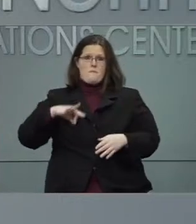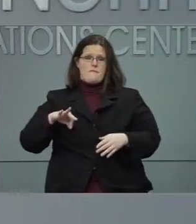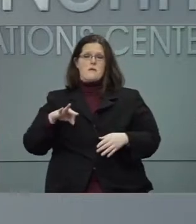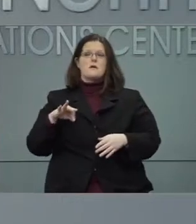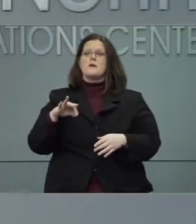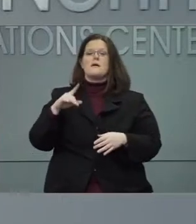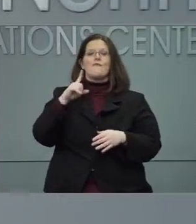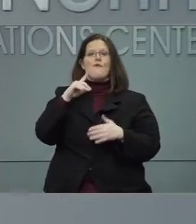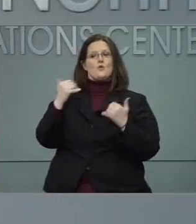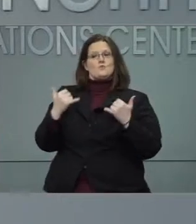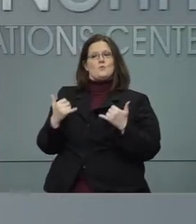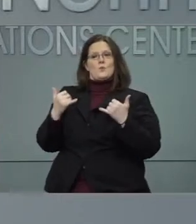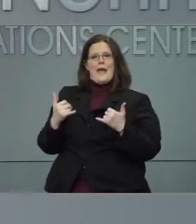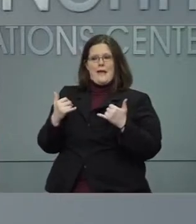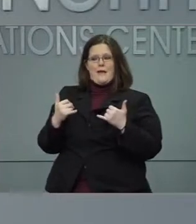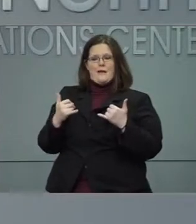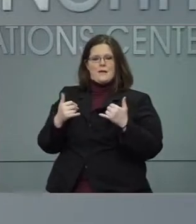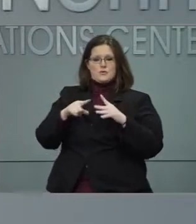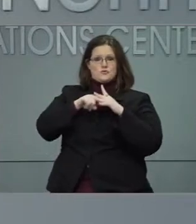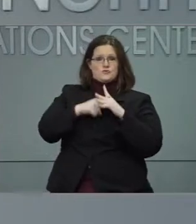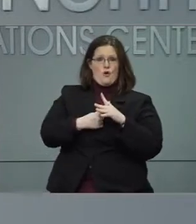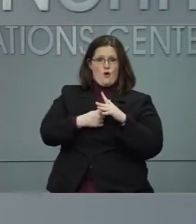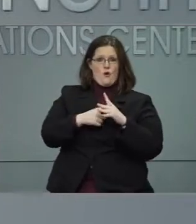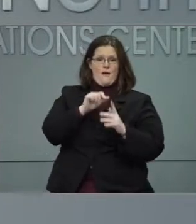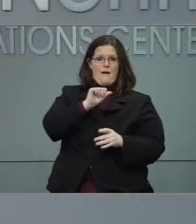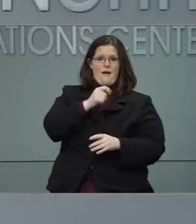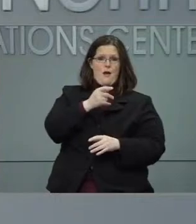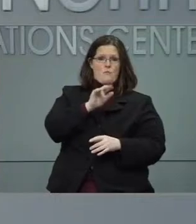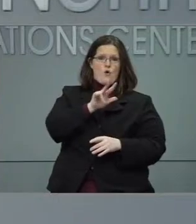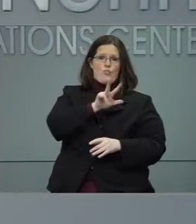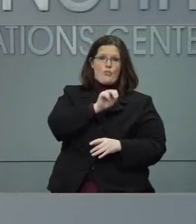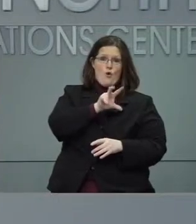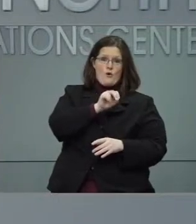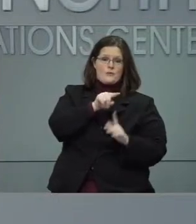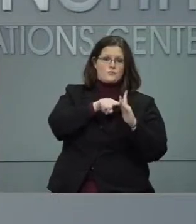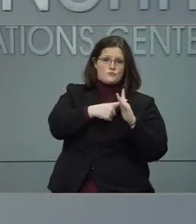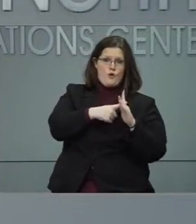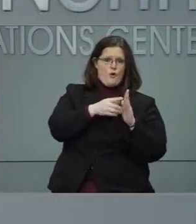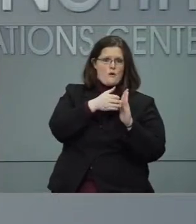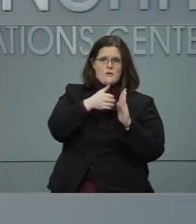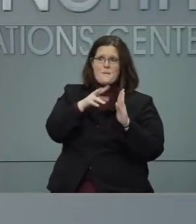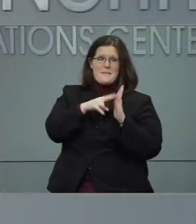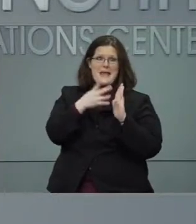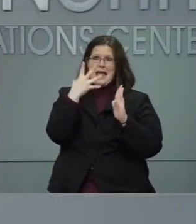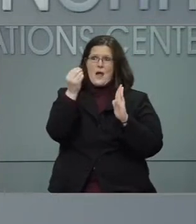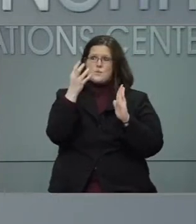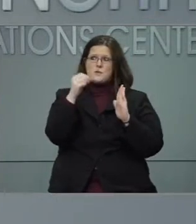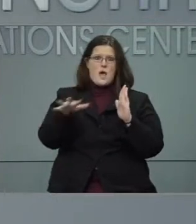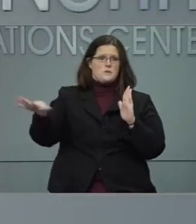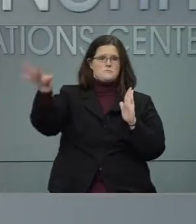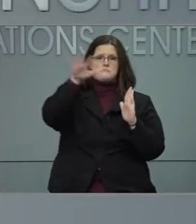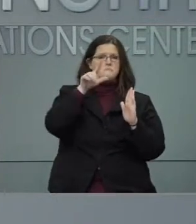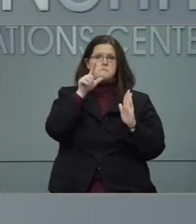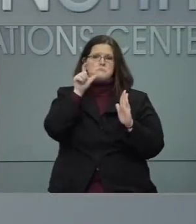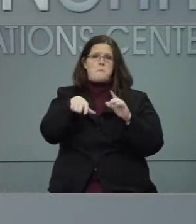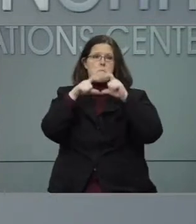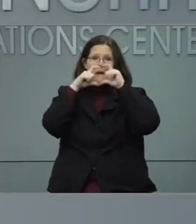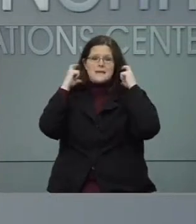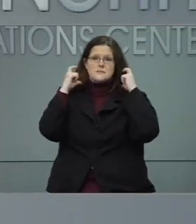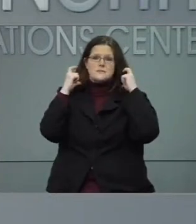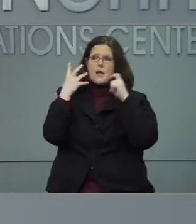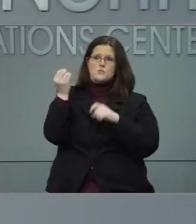next order, beginning April 30th, we are lifting the mandate on outside masks. And if we can get